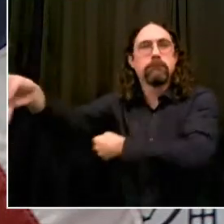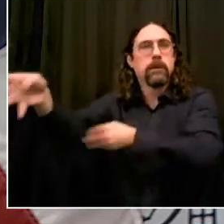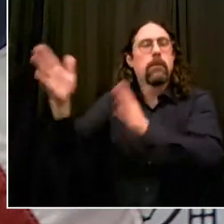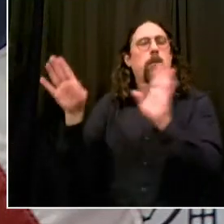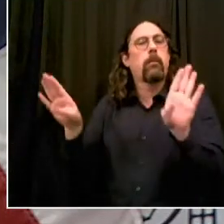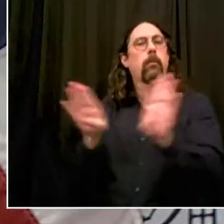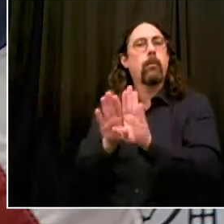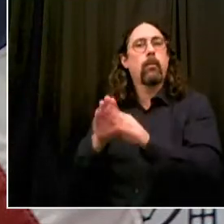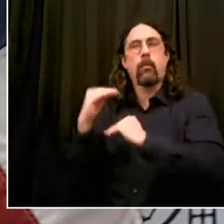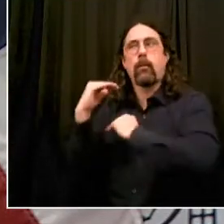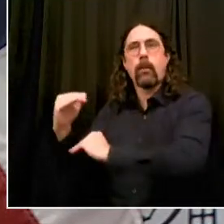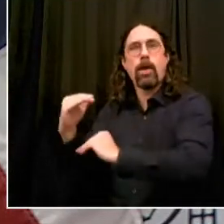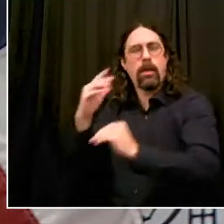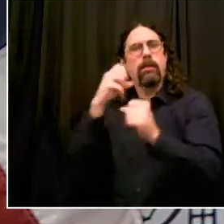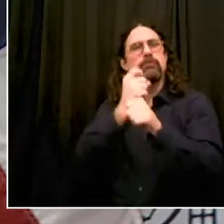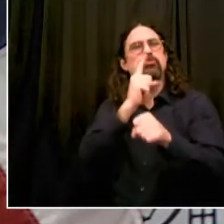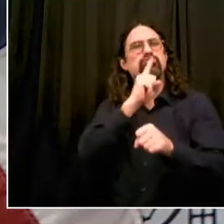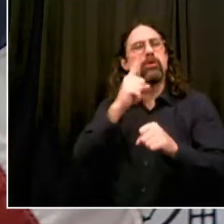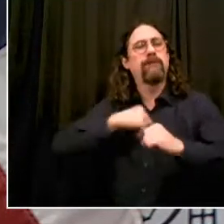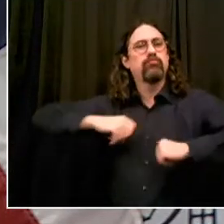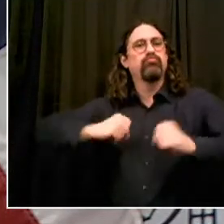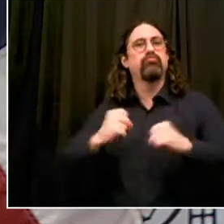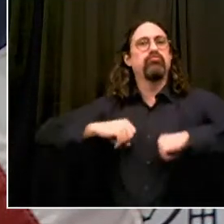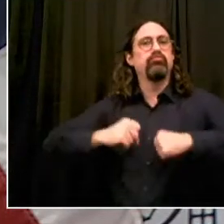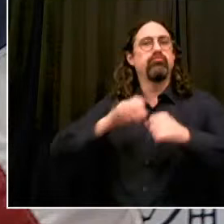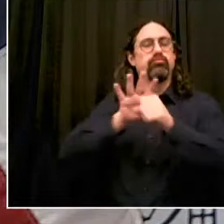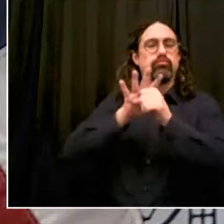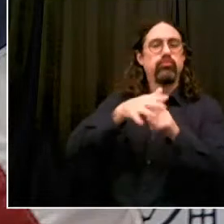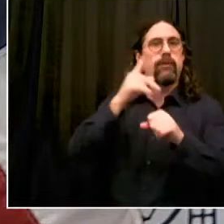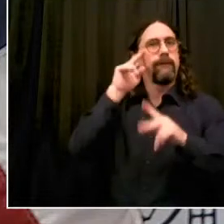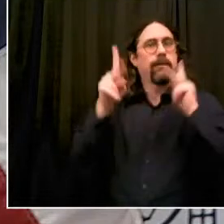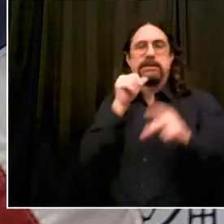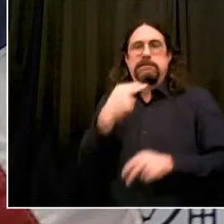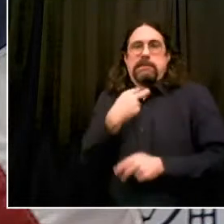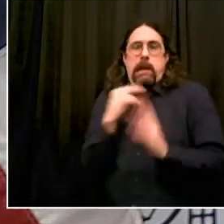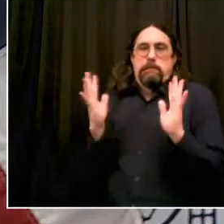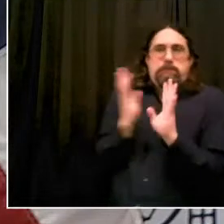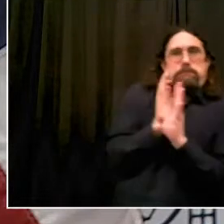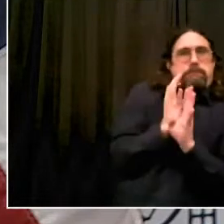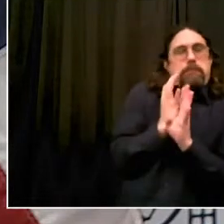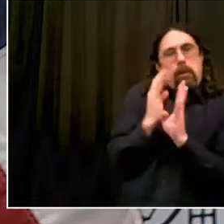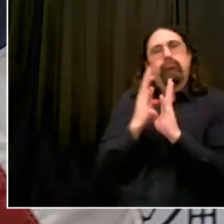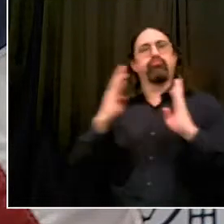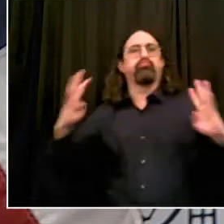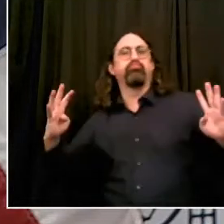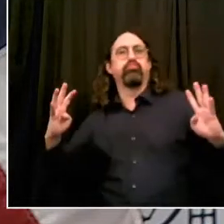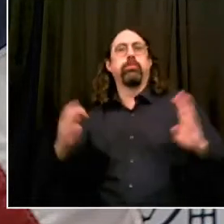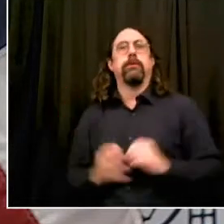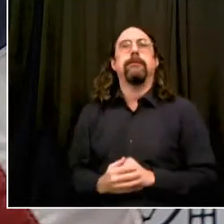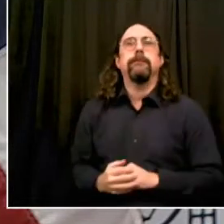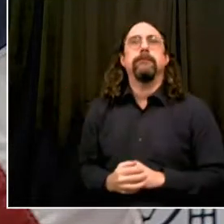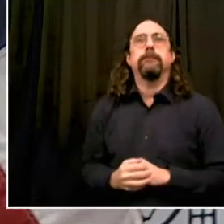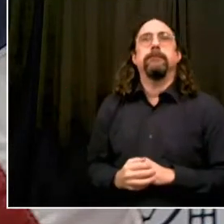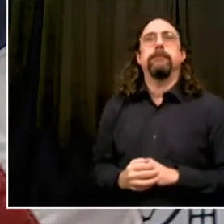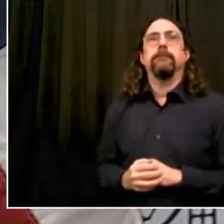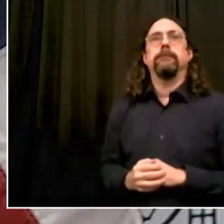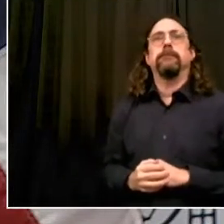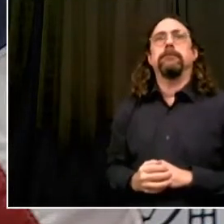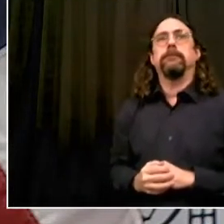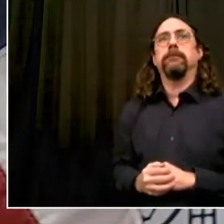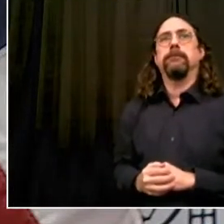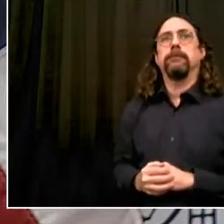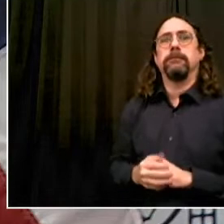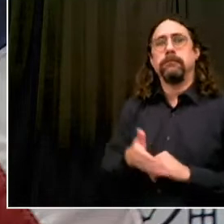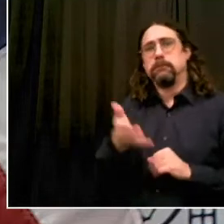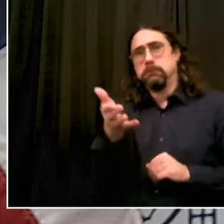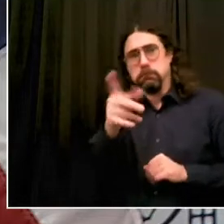plans to achieve that goal. We have time for two more. Wait, do you have a follow-up, Jen? Sorry. Yeah, just one quick